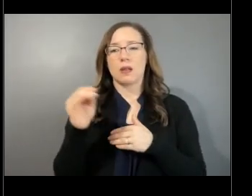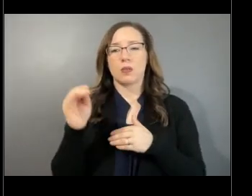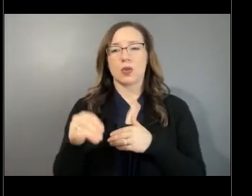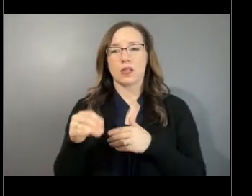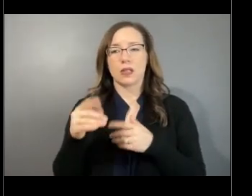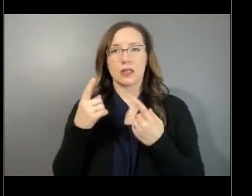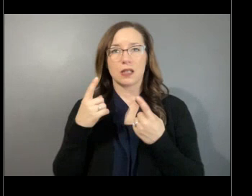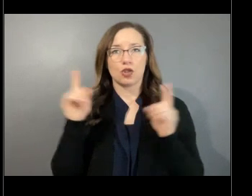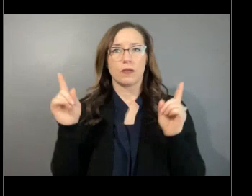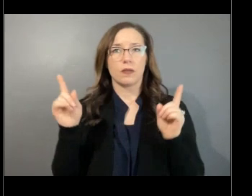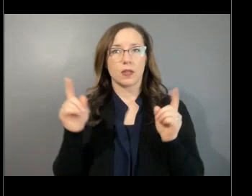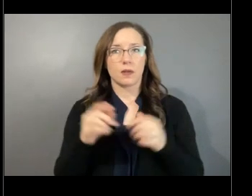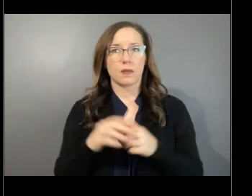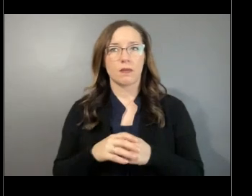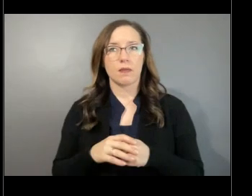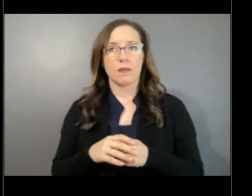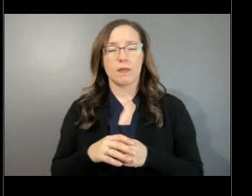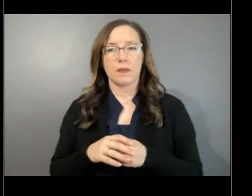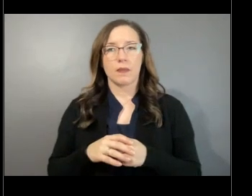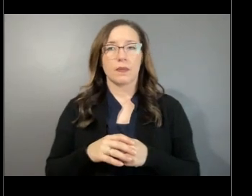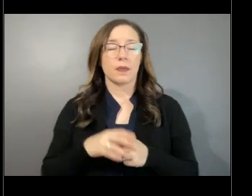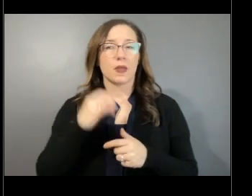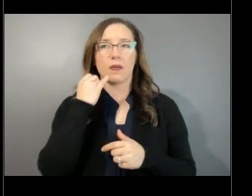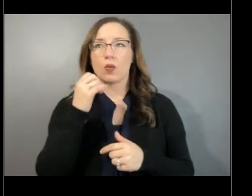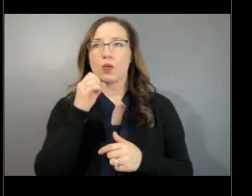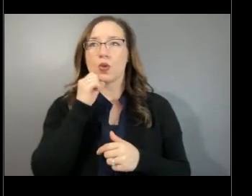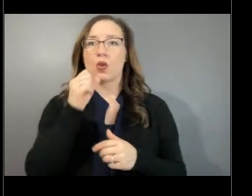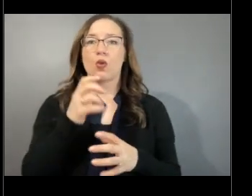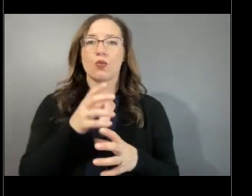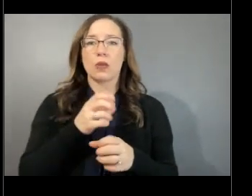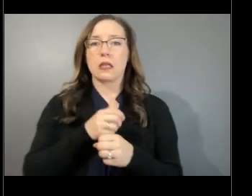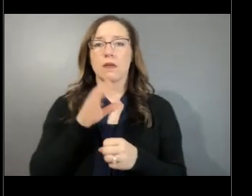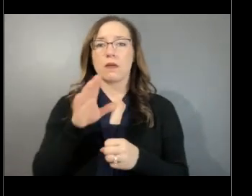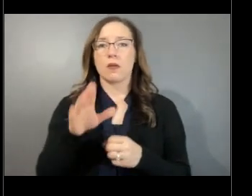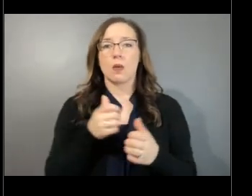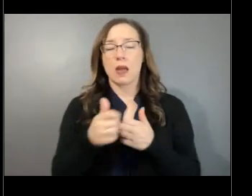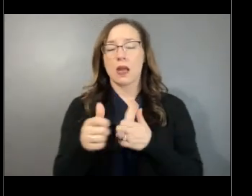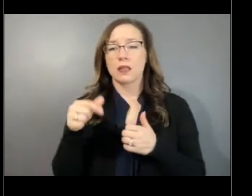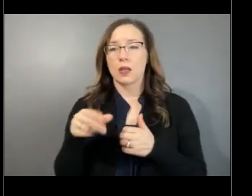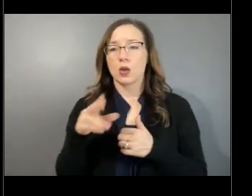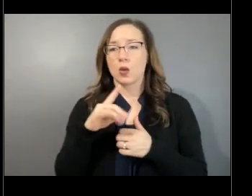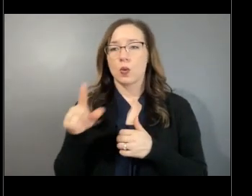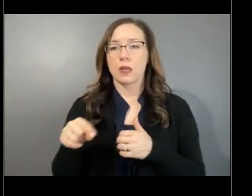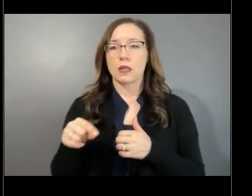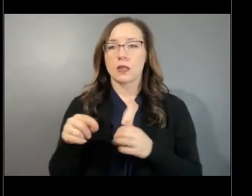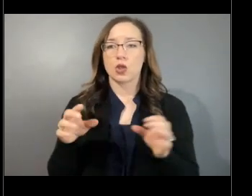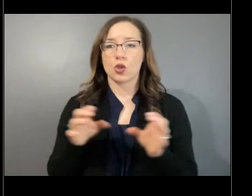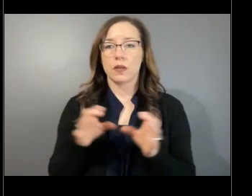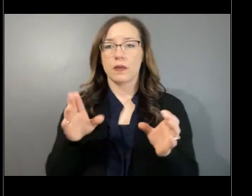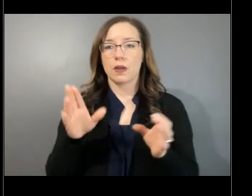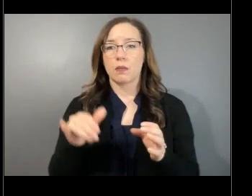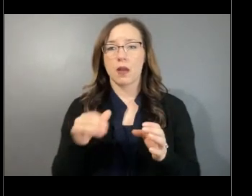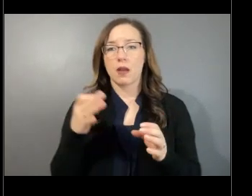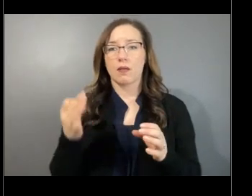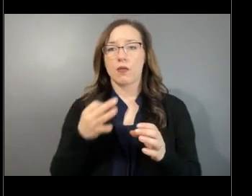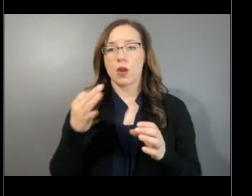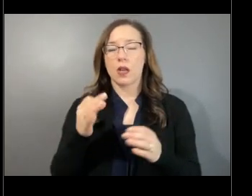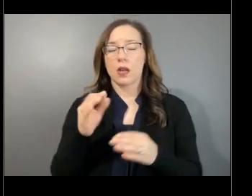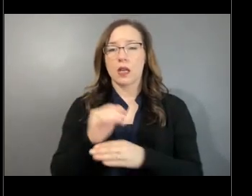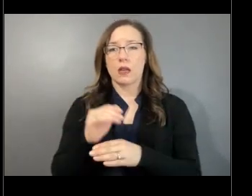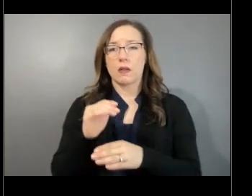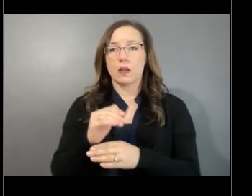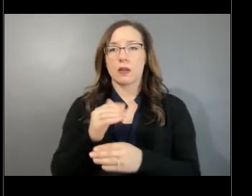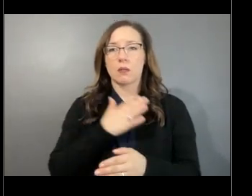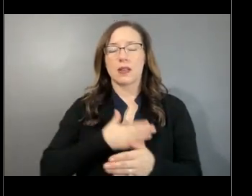achieved. If you do not receive your passing quiz certificate by Friday evening, please check